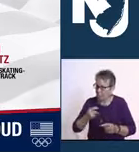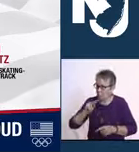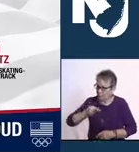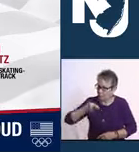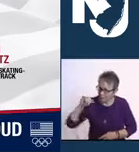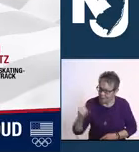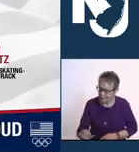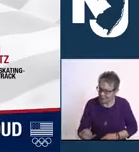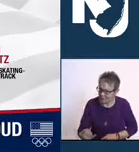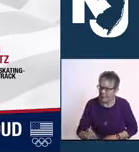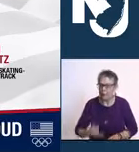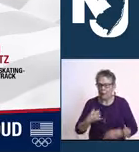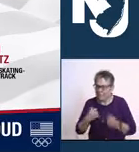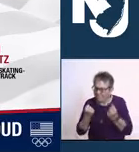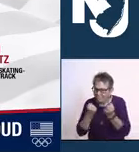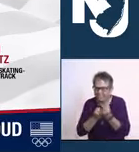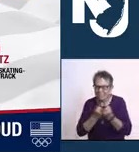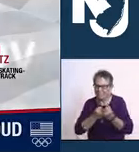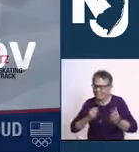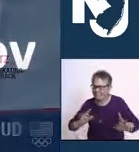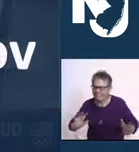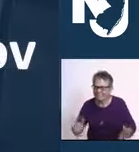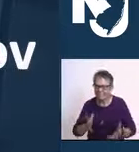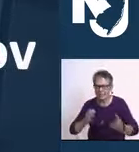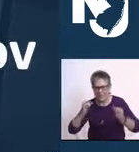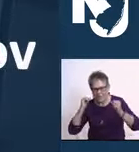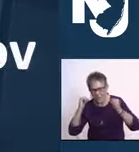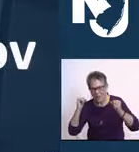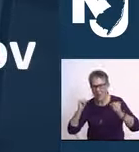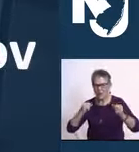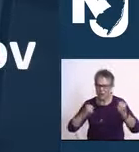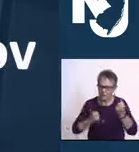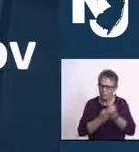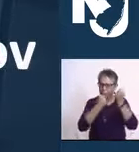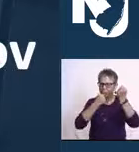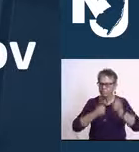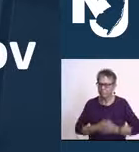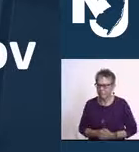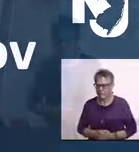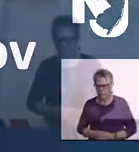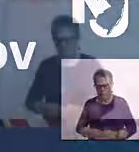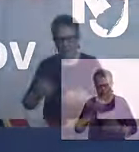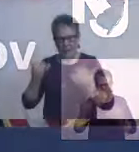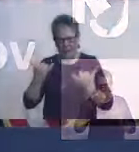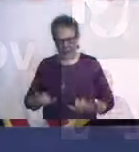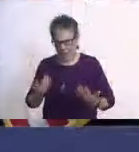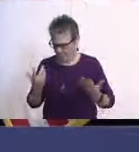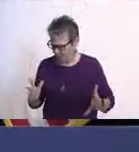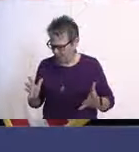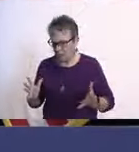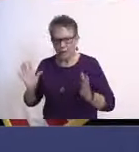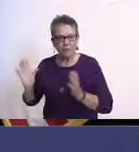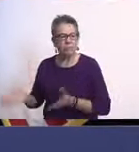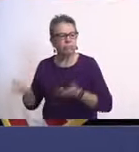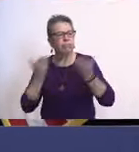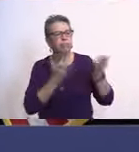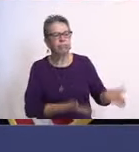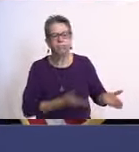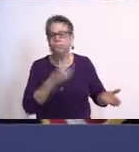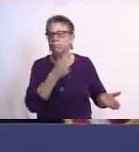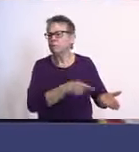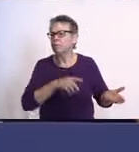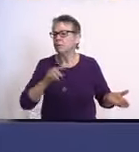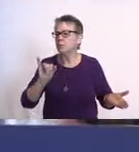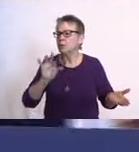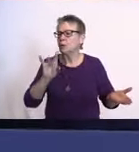Olympic medal and Olympic gold. With that, please help me welcome the woman who needs no introduction. To my right, the Commissioner of the Department of Health, Judy